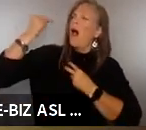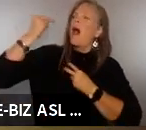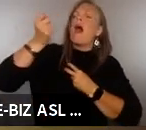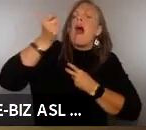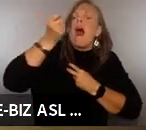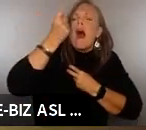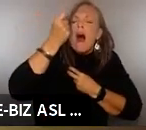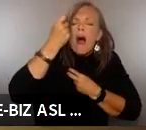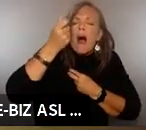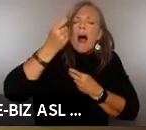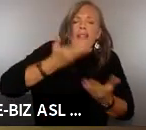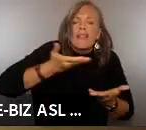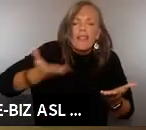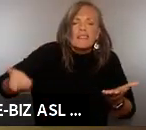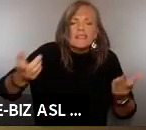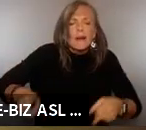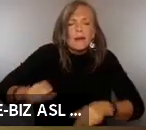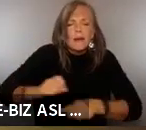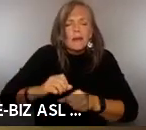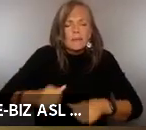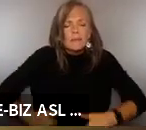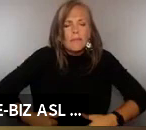lot of different